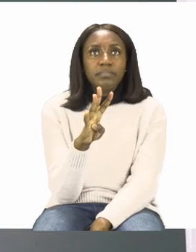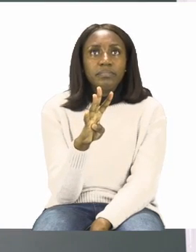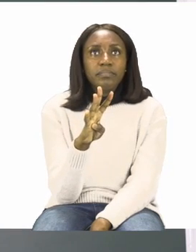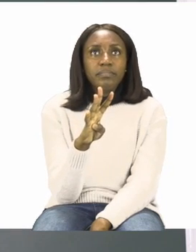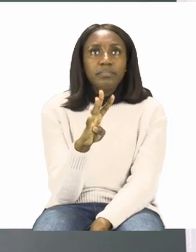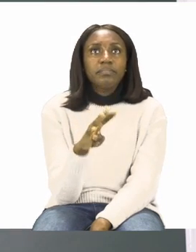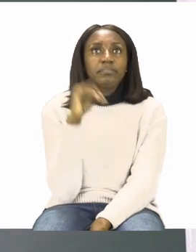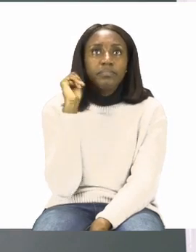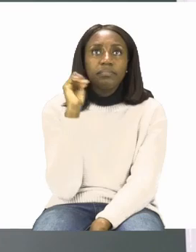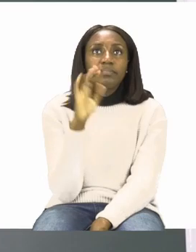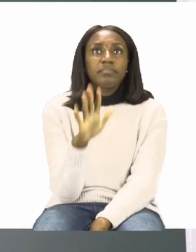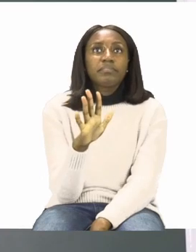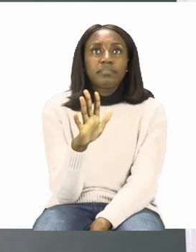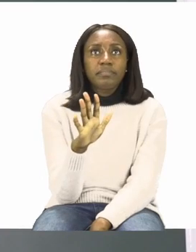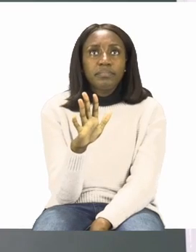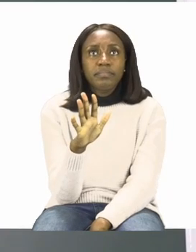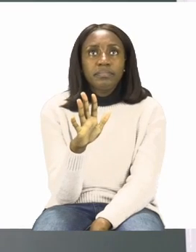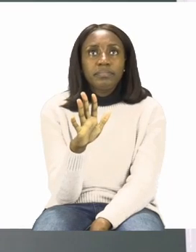4,